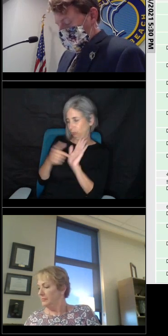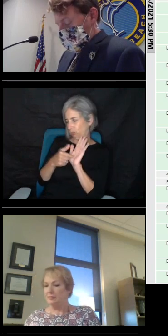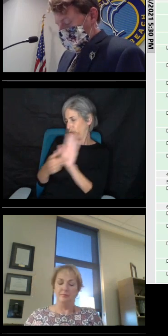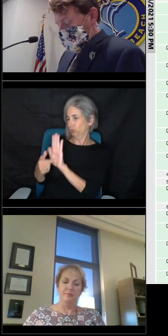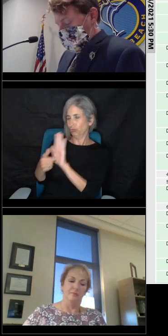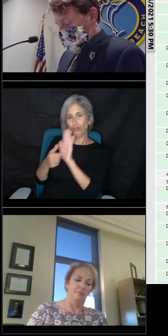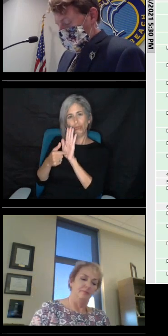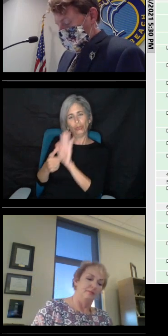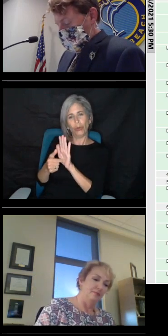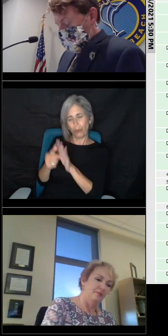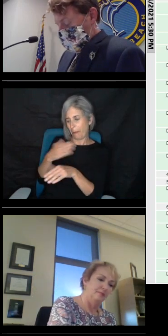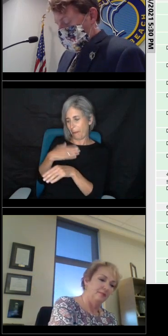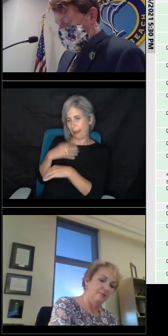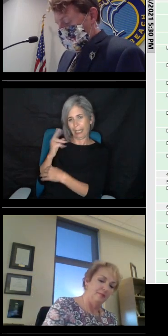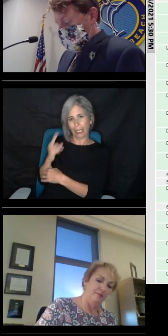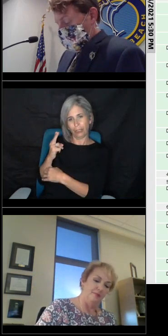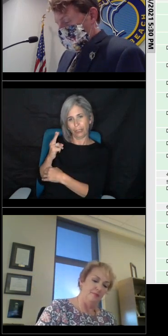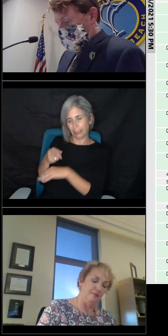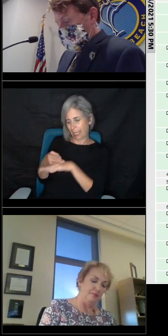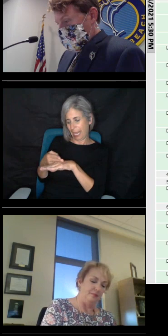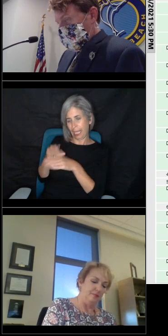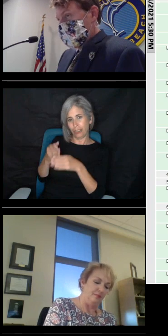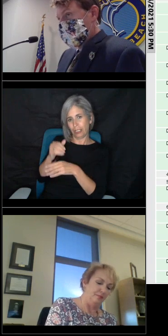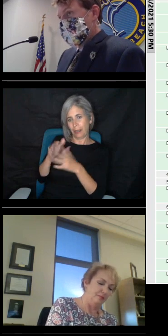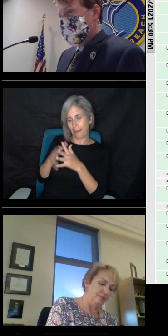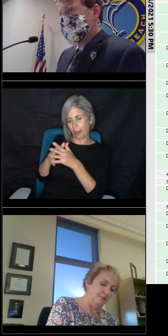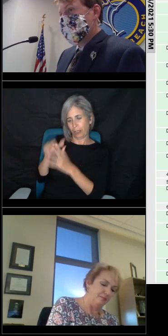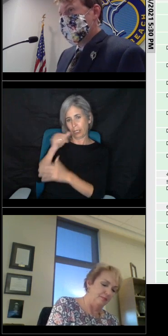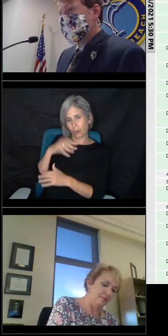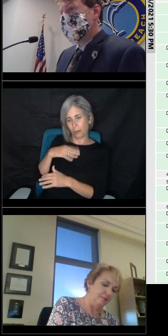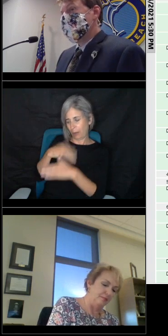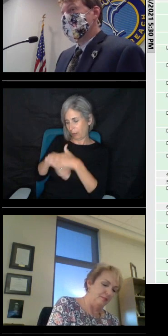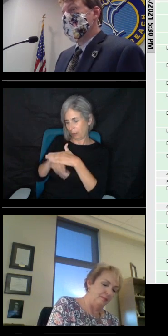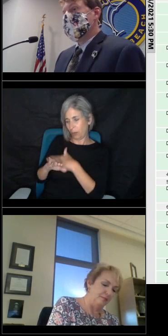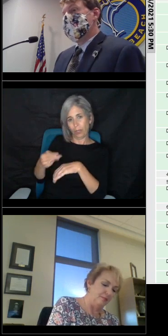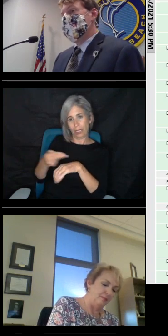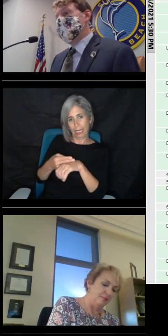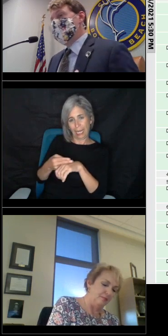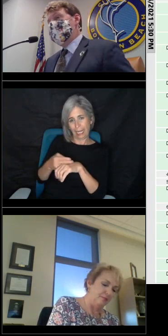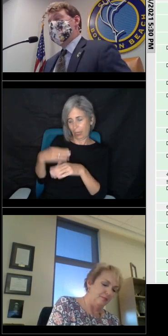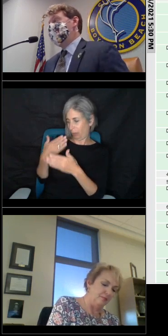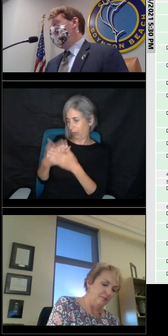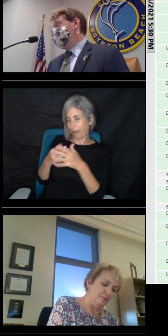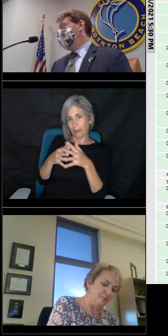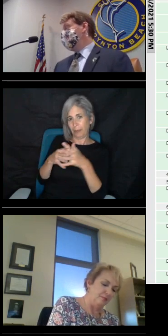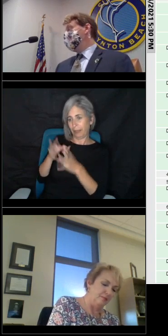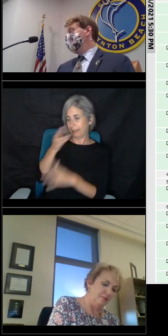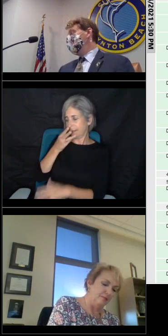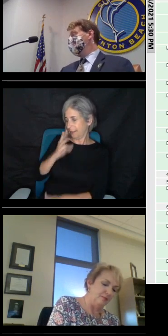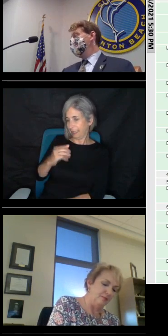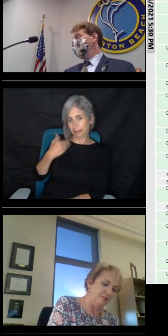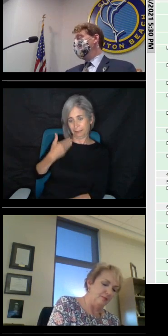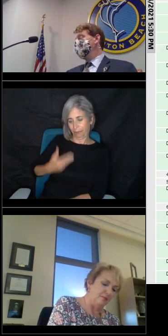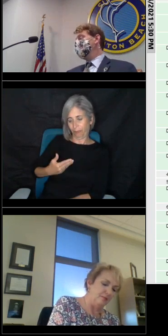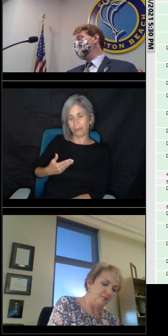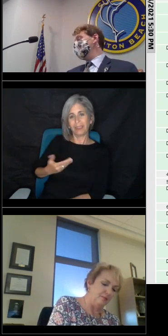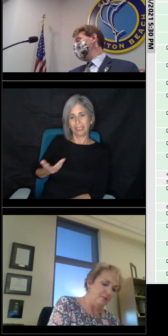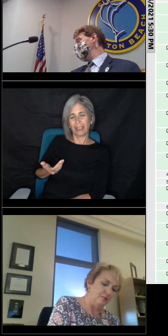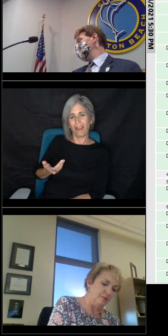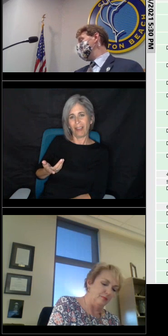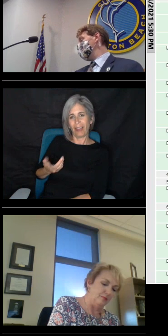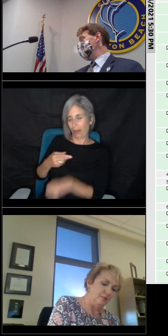on my heritage as a Haitian American woman. I was born in Haiti, came to America when I was 6 years old, and just